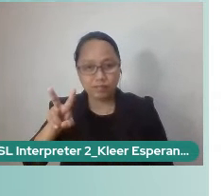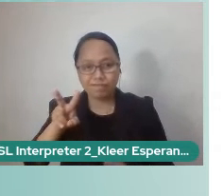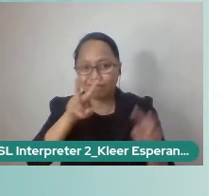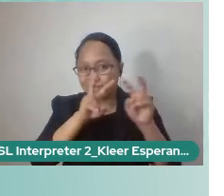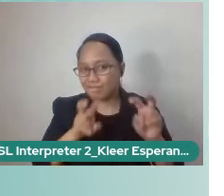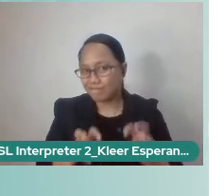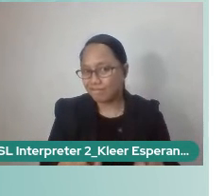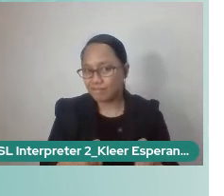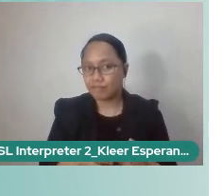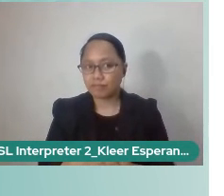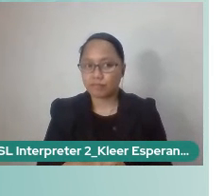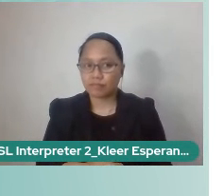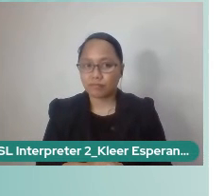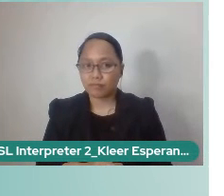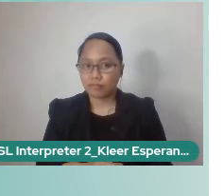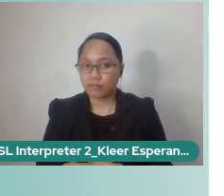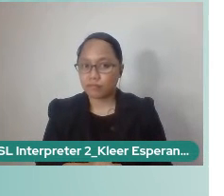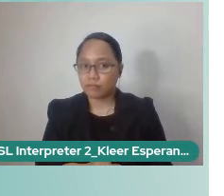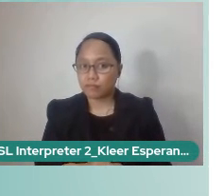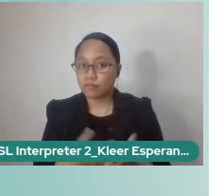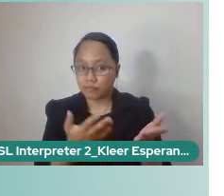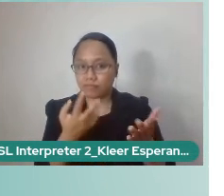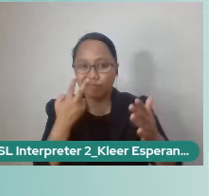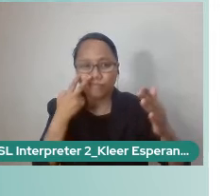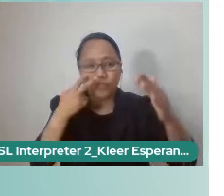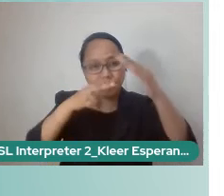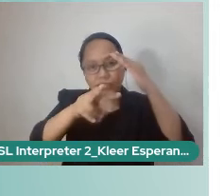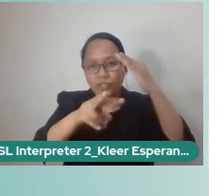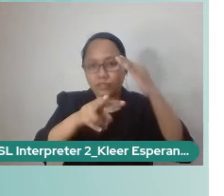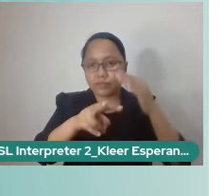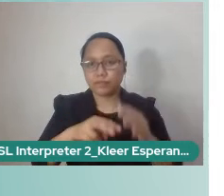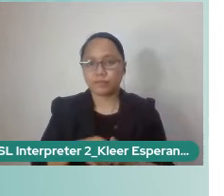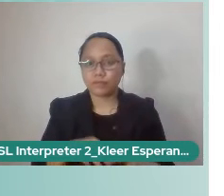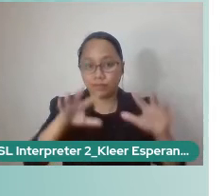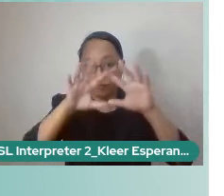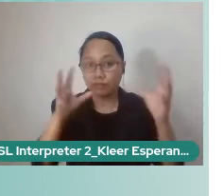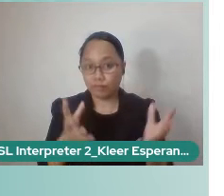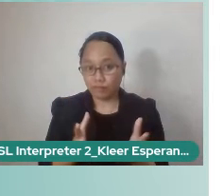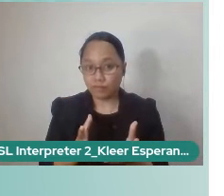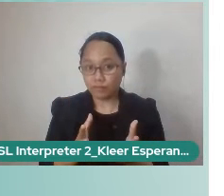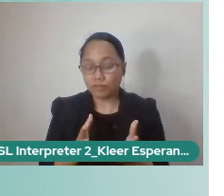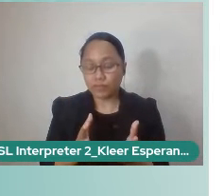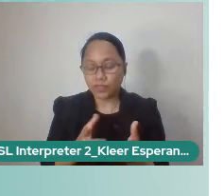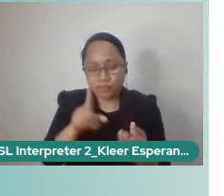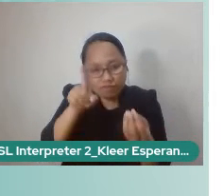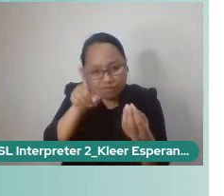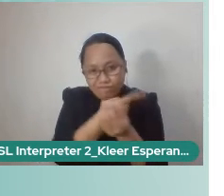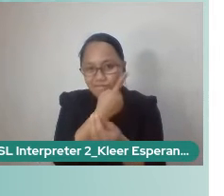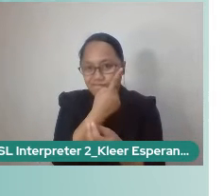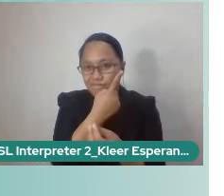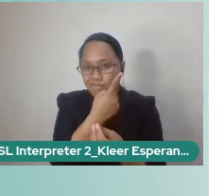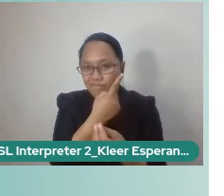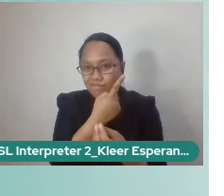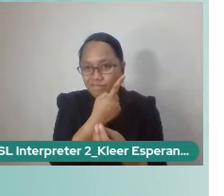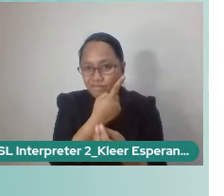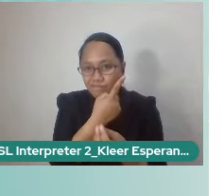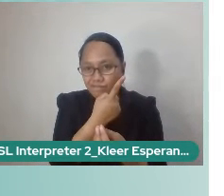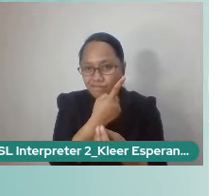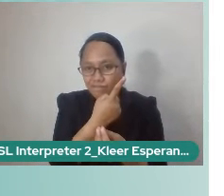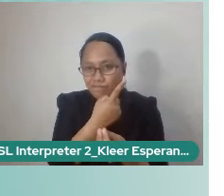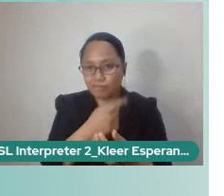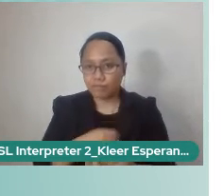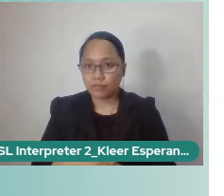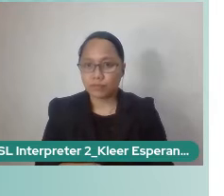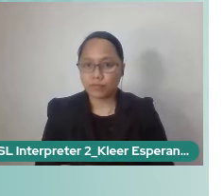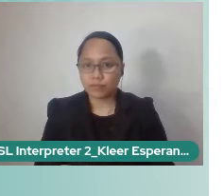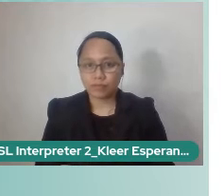is supporting the WHO strategy toward the elimination and the supporting country, low and middle-income